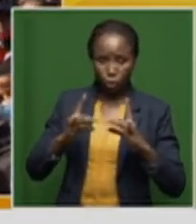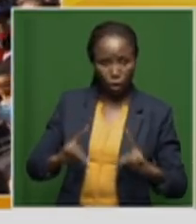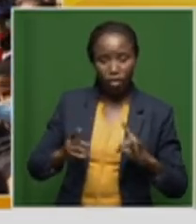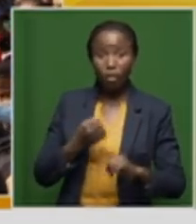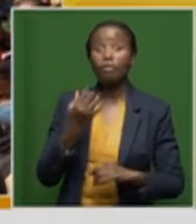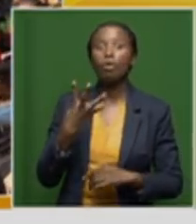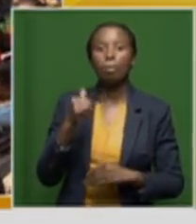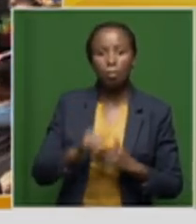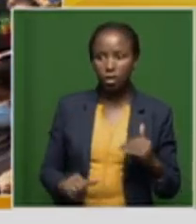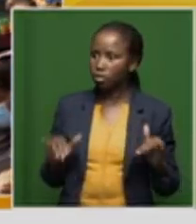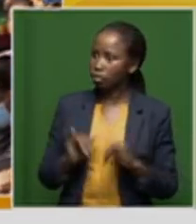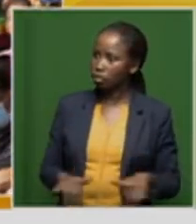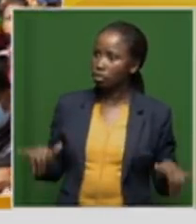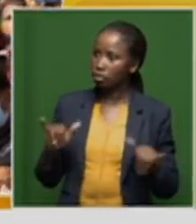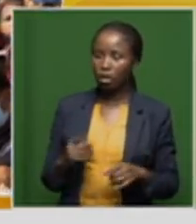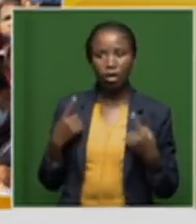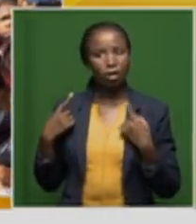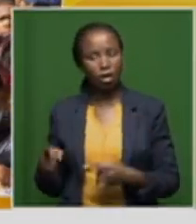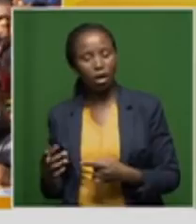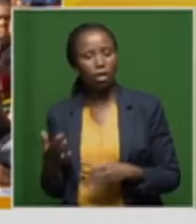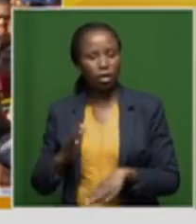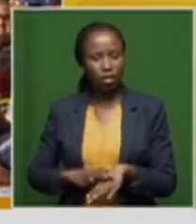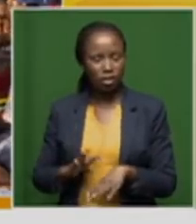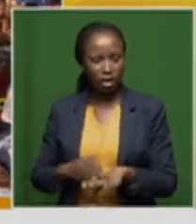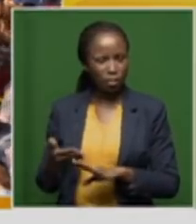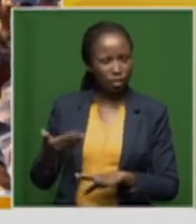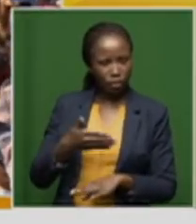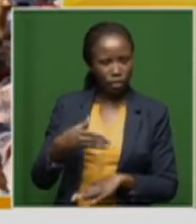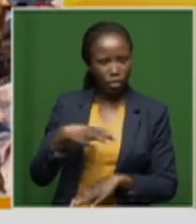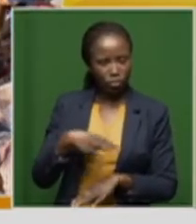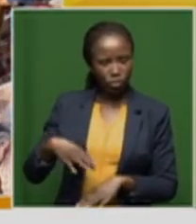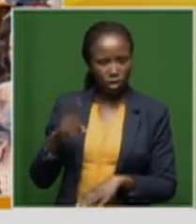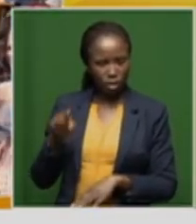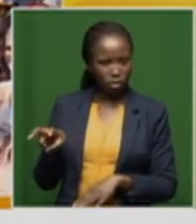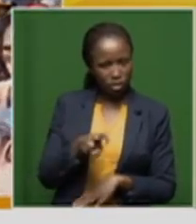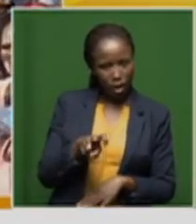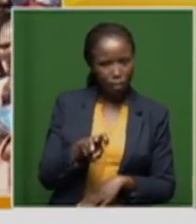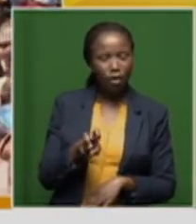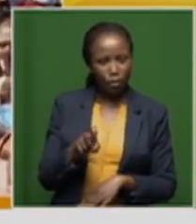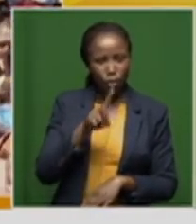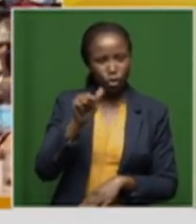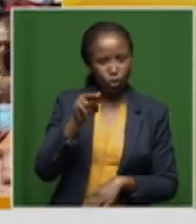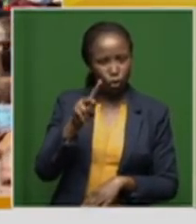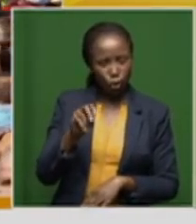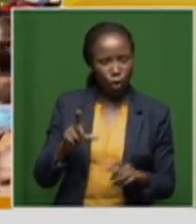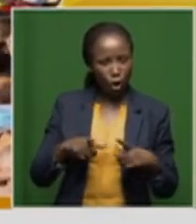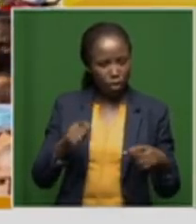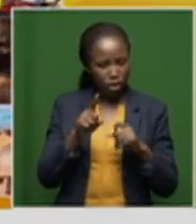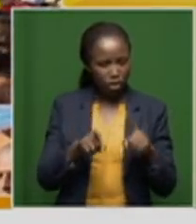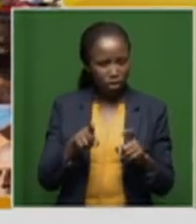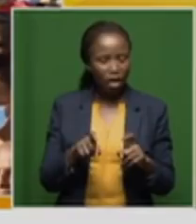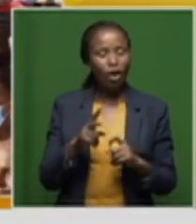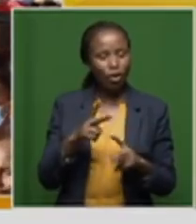you remember, they first went to Nkandla around about the time when the former president was expected to appear before the Zondo Commission. There at a time there had